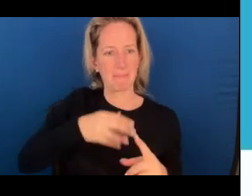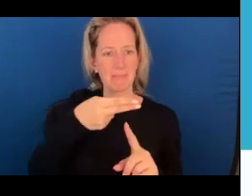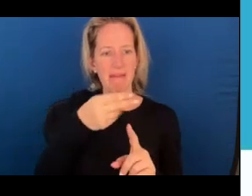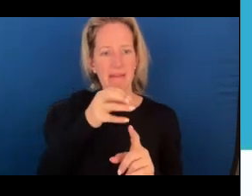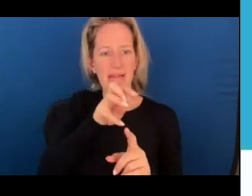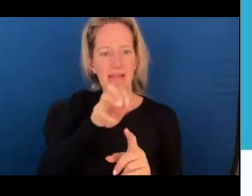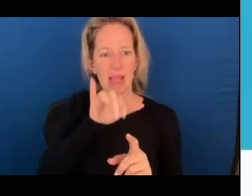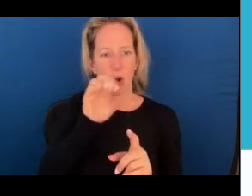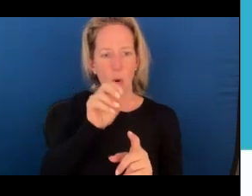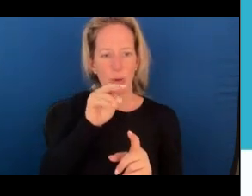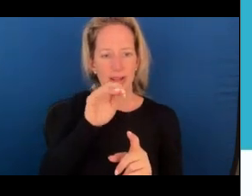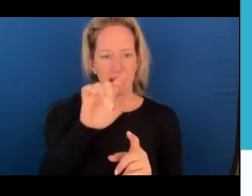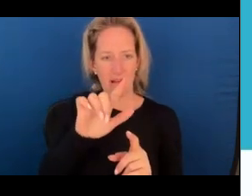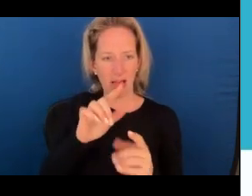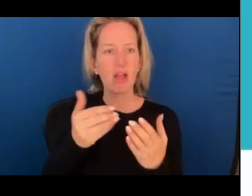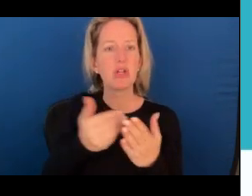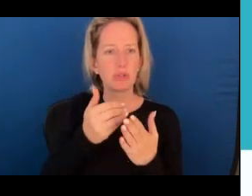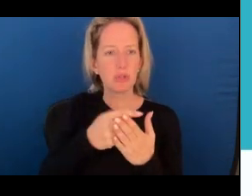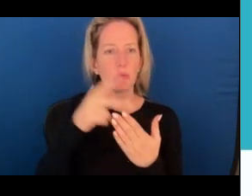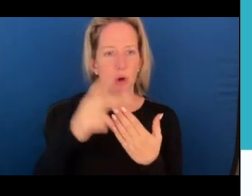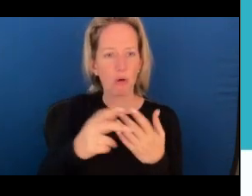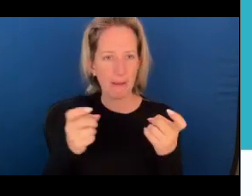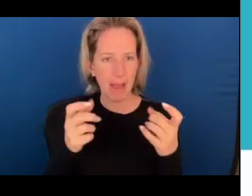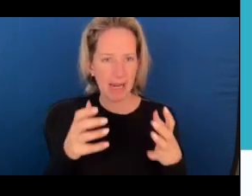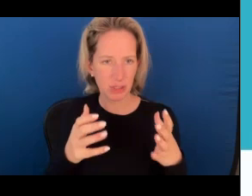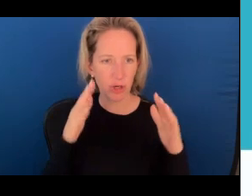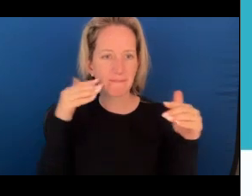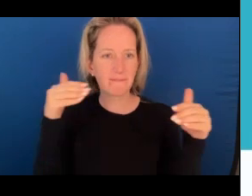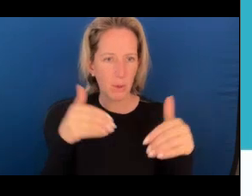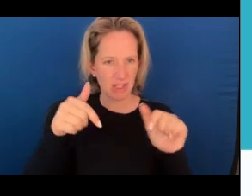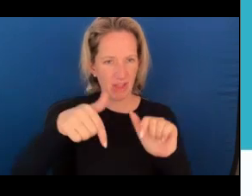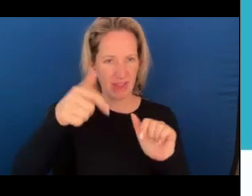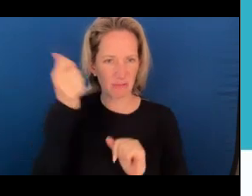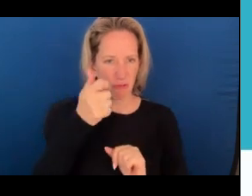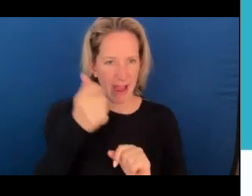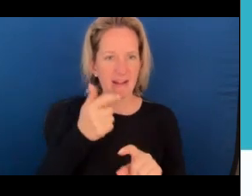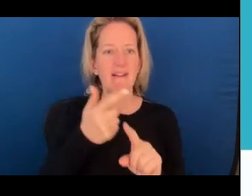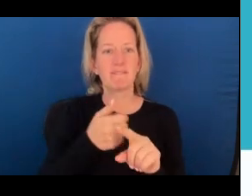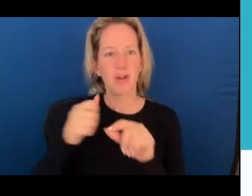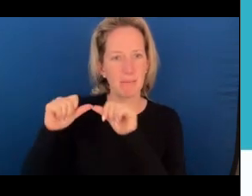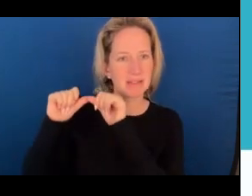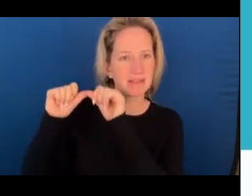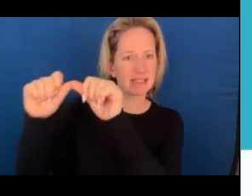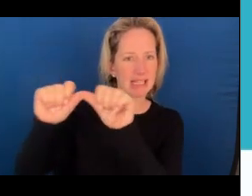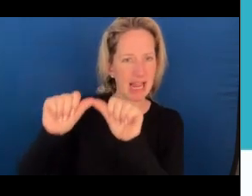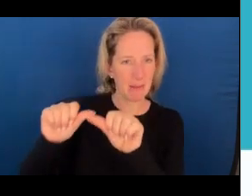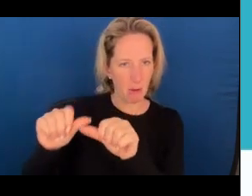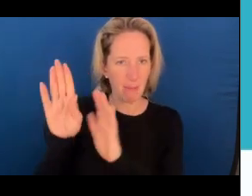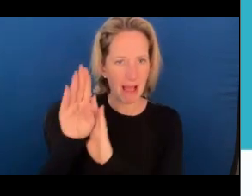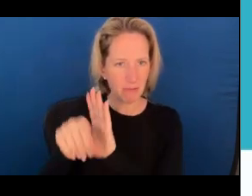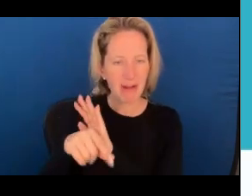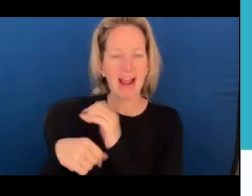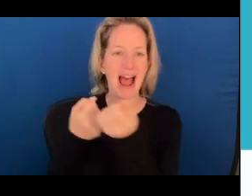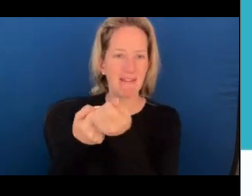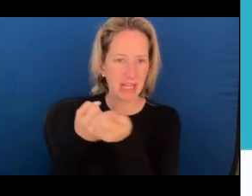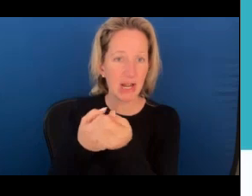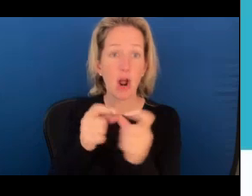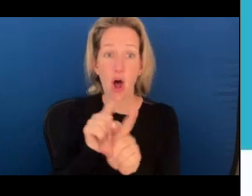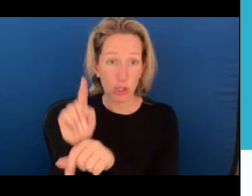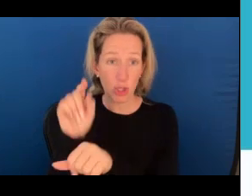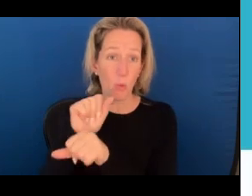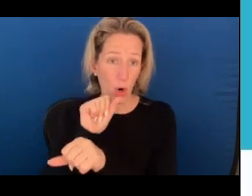our new program manager that is focused on this grant. She comes from a sustainable background. She's an advocate. She also works in the hospitality